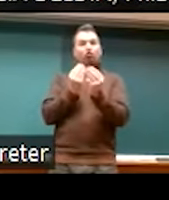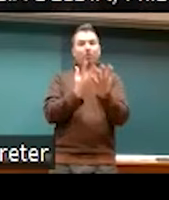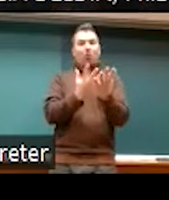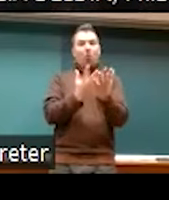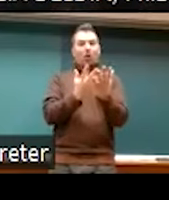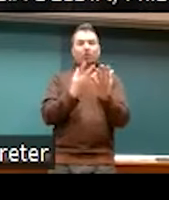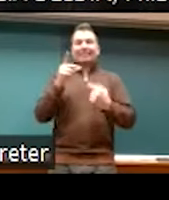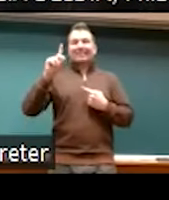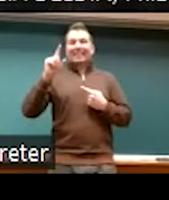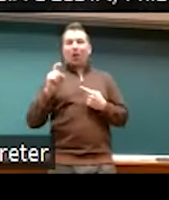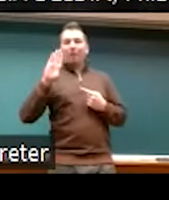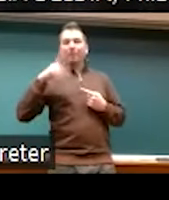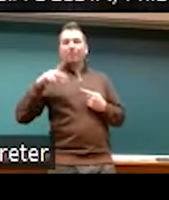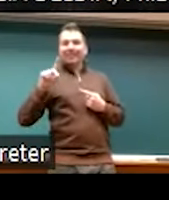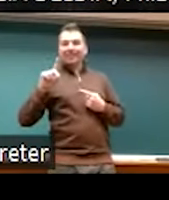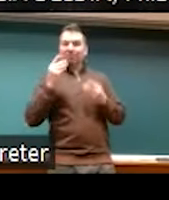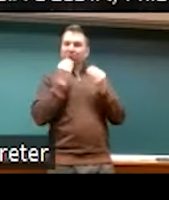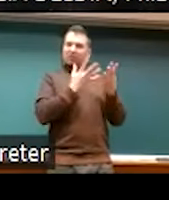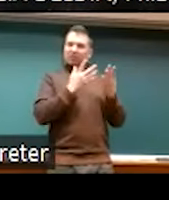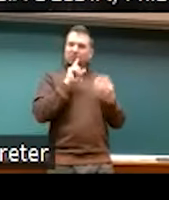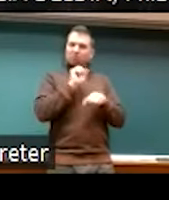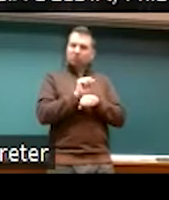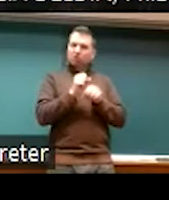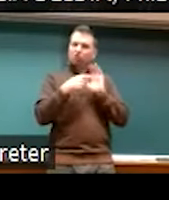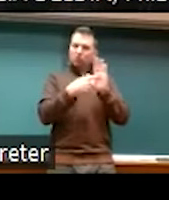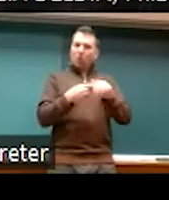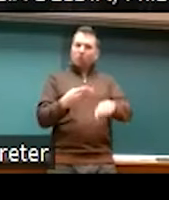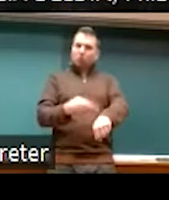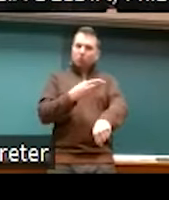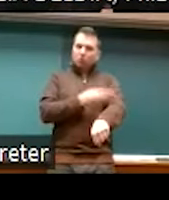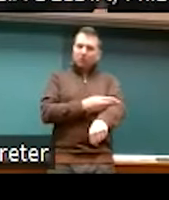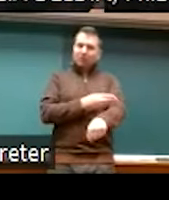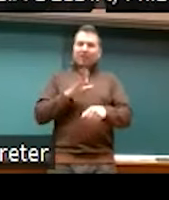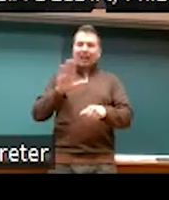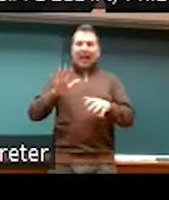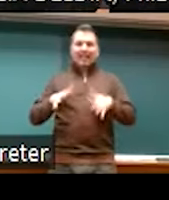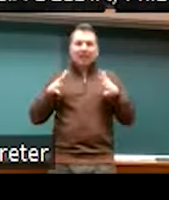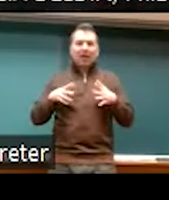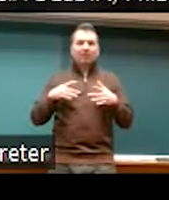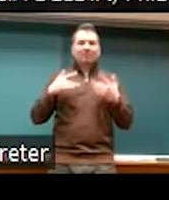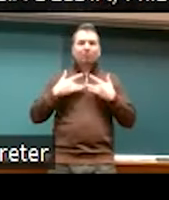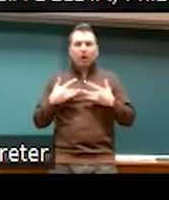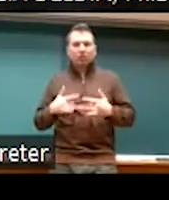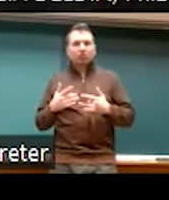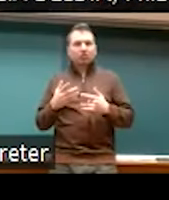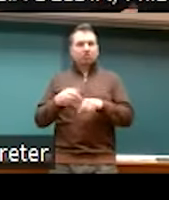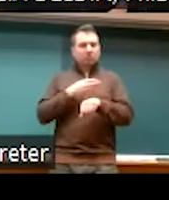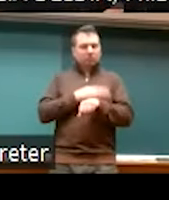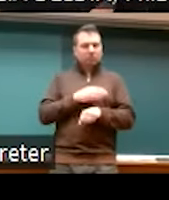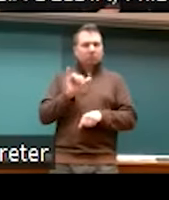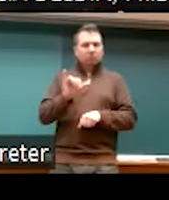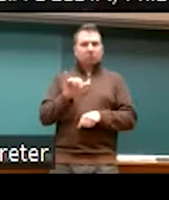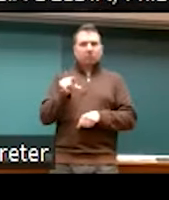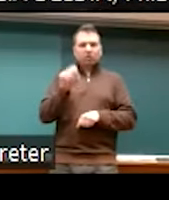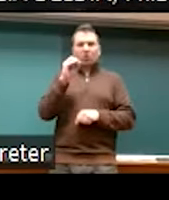disorder, that it has a significant improvement with both anxiety and depression. Of course, now we are now running people who are diagnosed